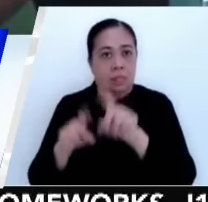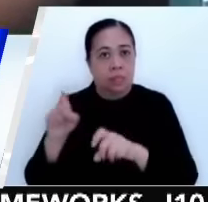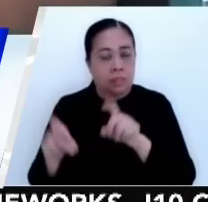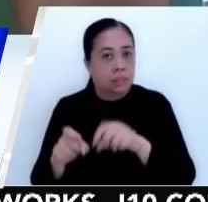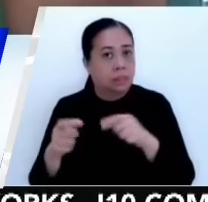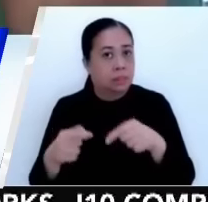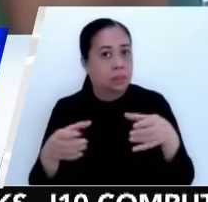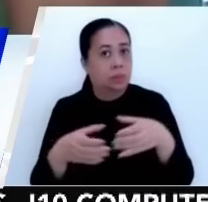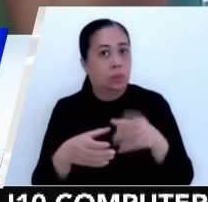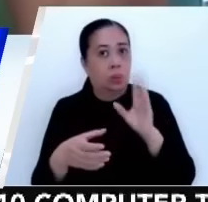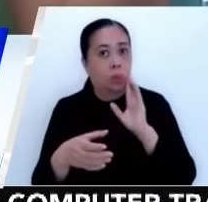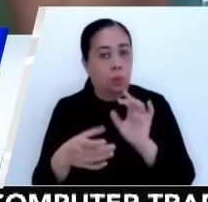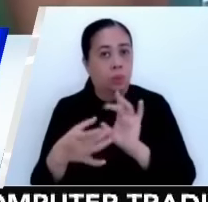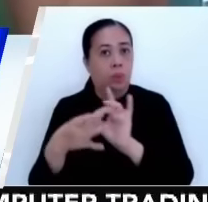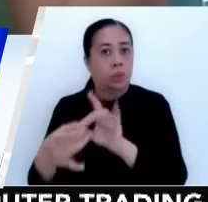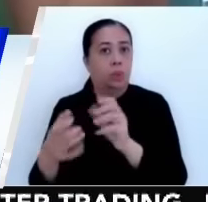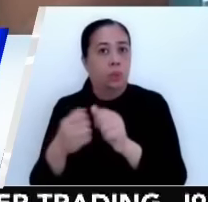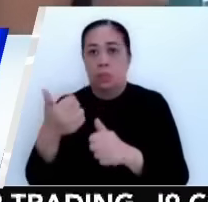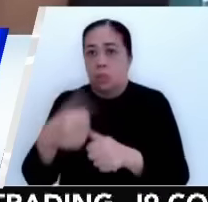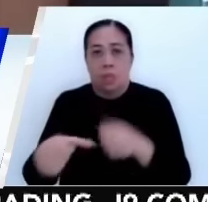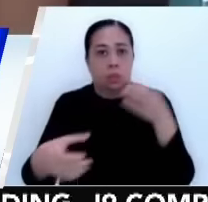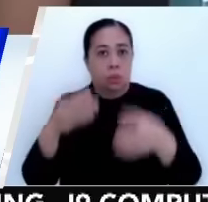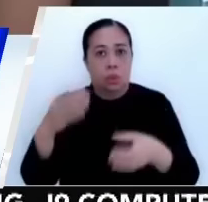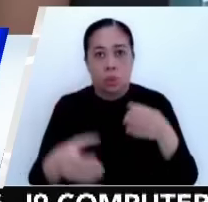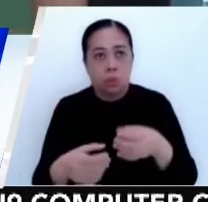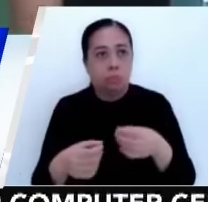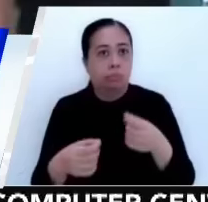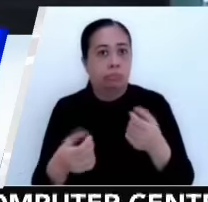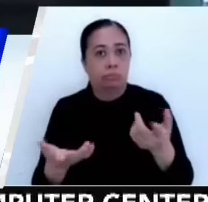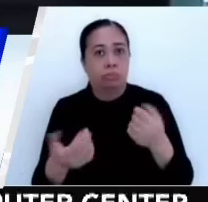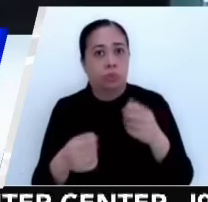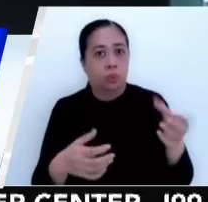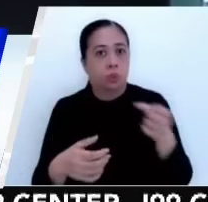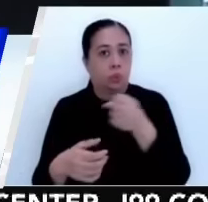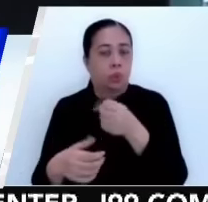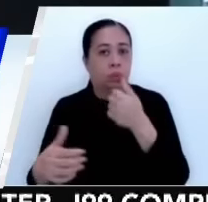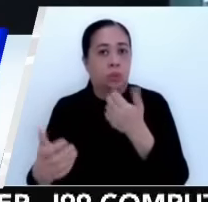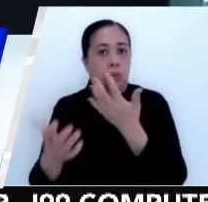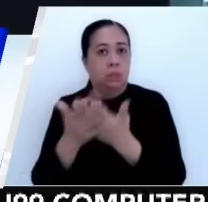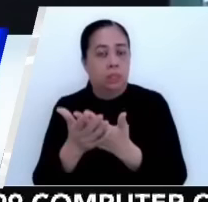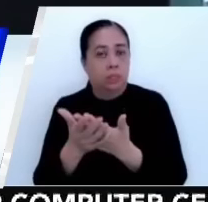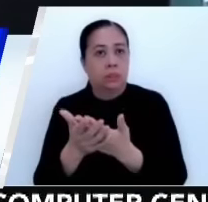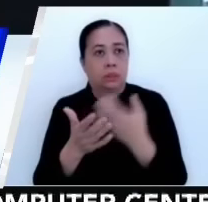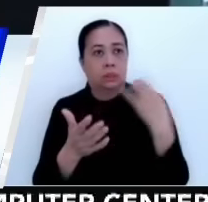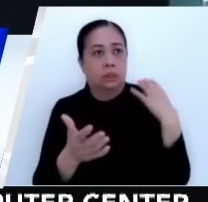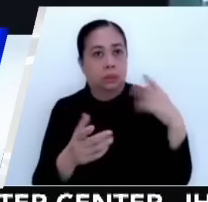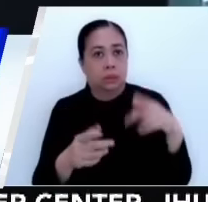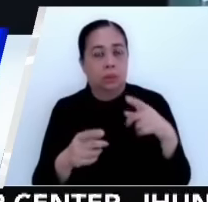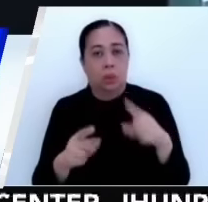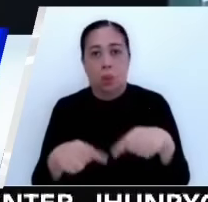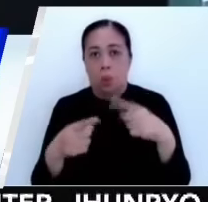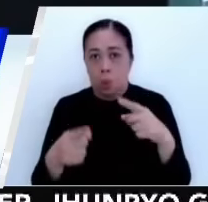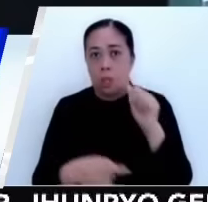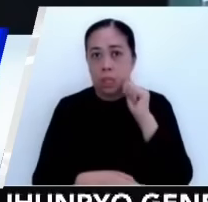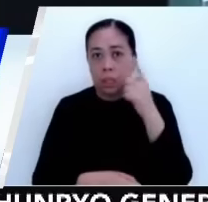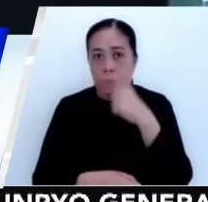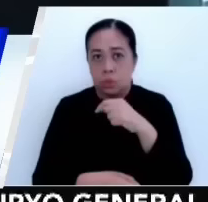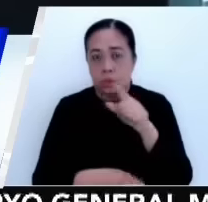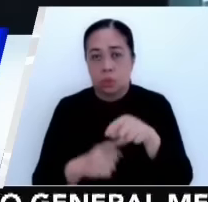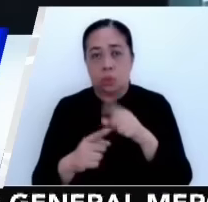will coordinate with any court ordering your detention. The chair is clarifying that while Alice Guo is in contempt of